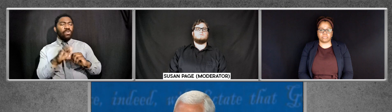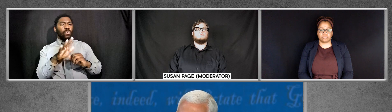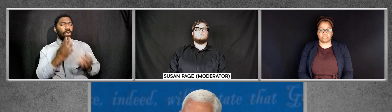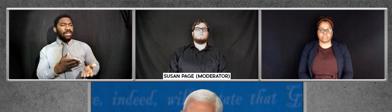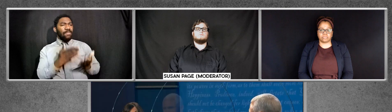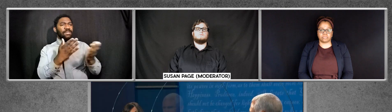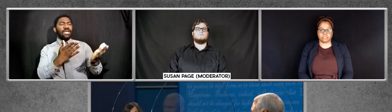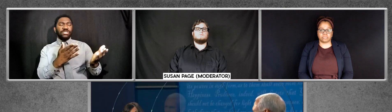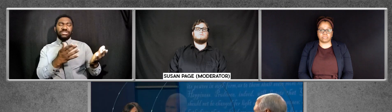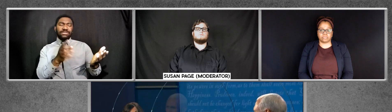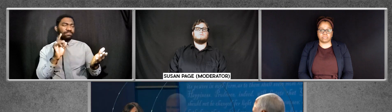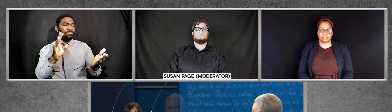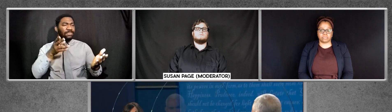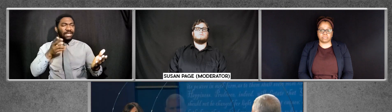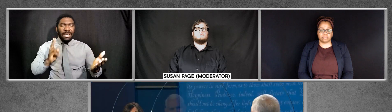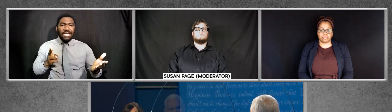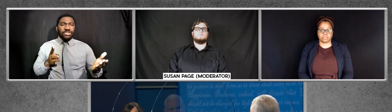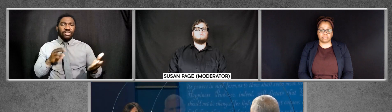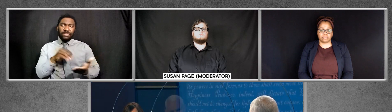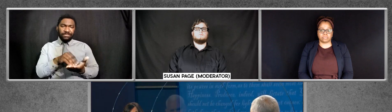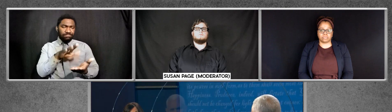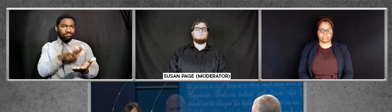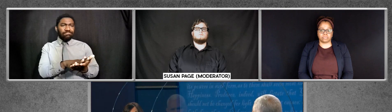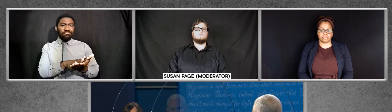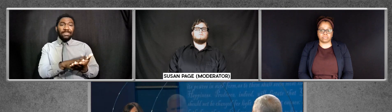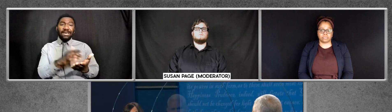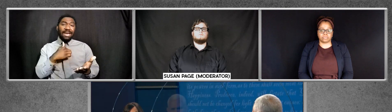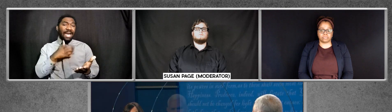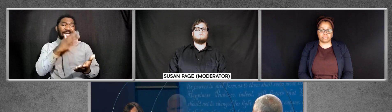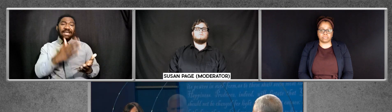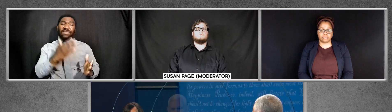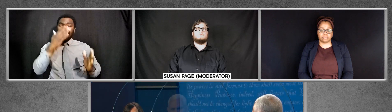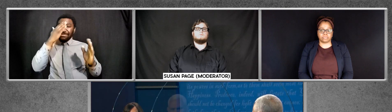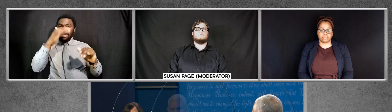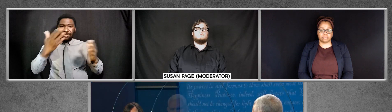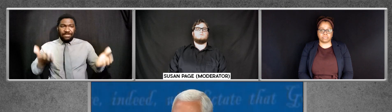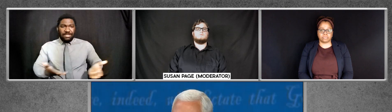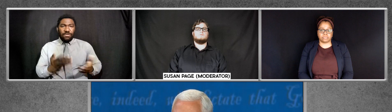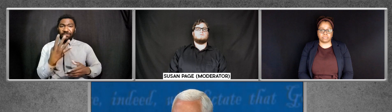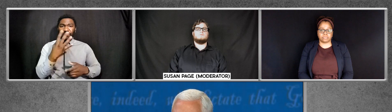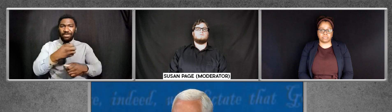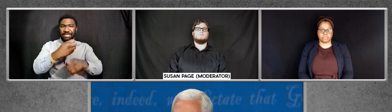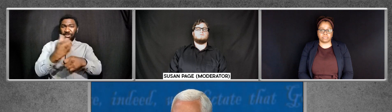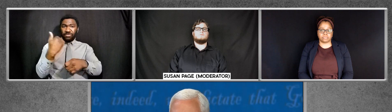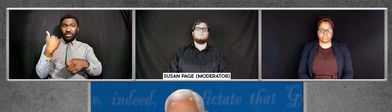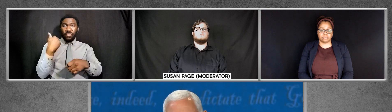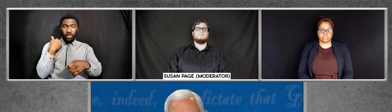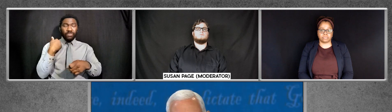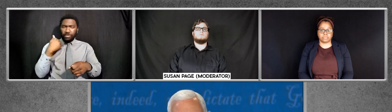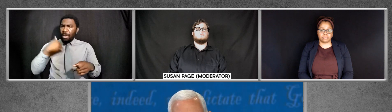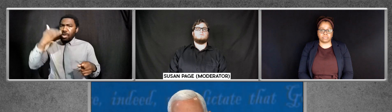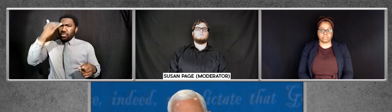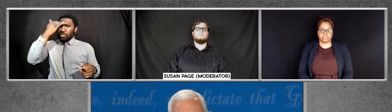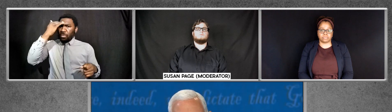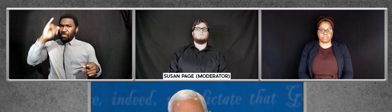you. I never expected to be on this stage 4 years ago, so I know the feeling. But the reality